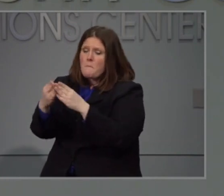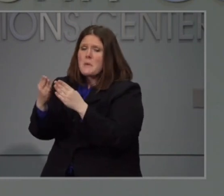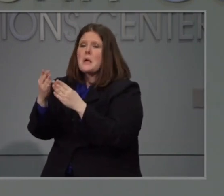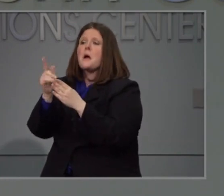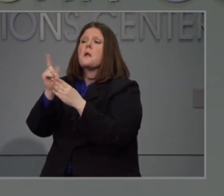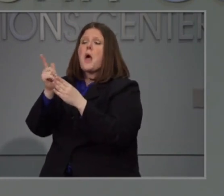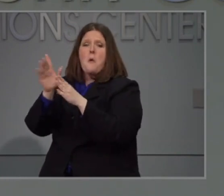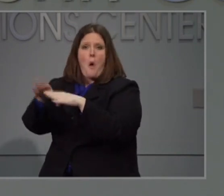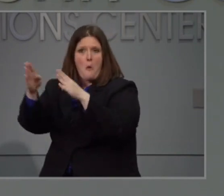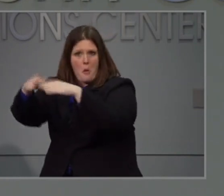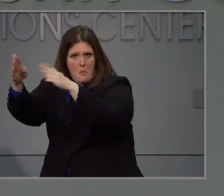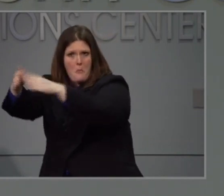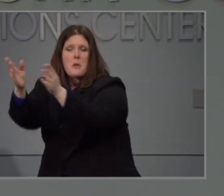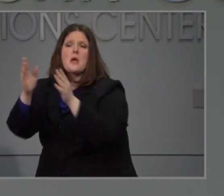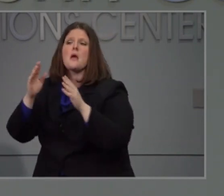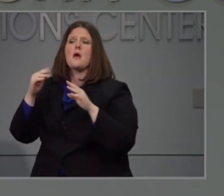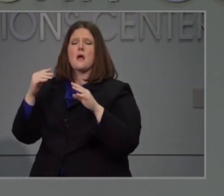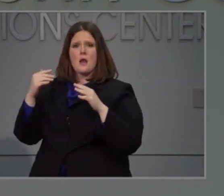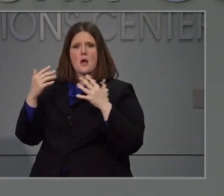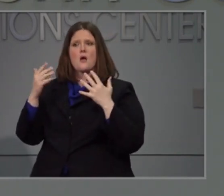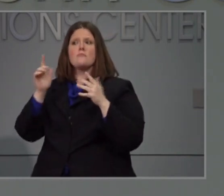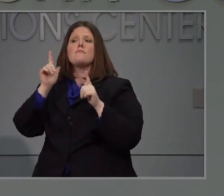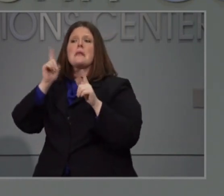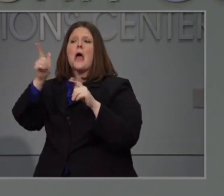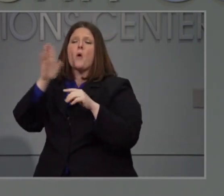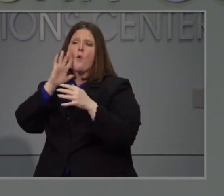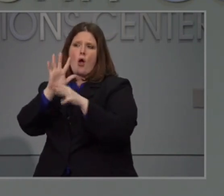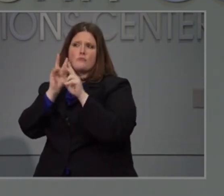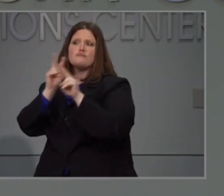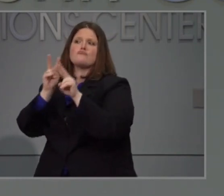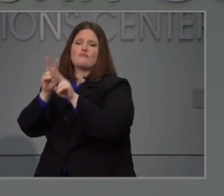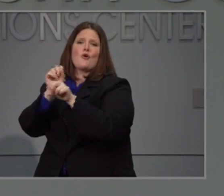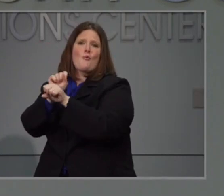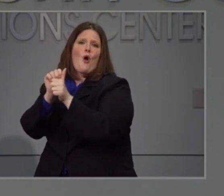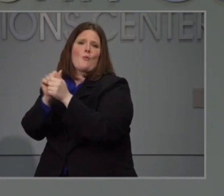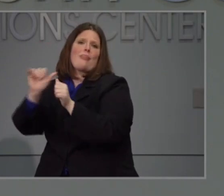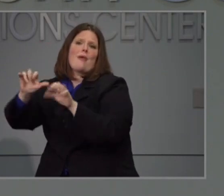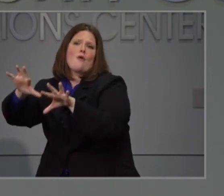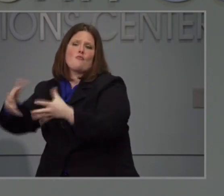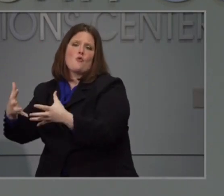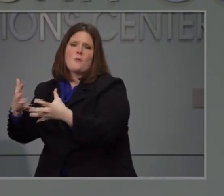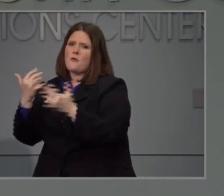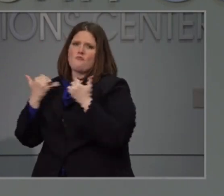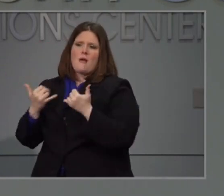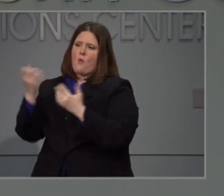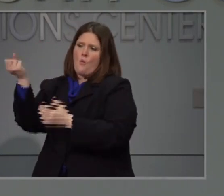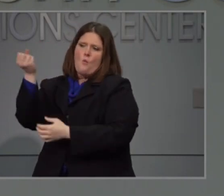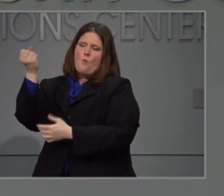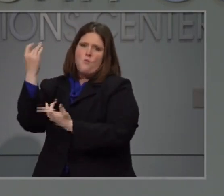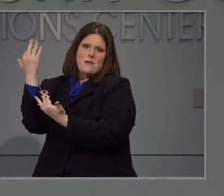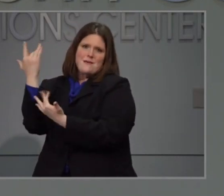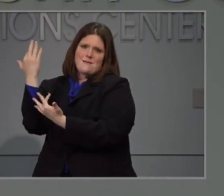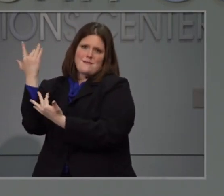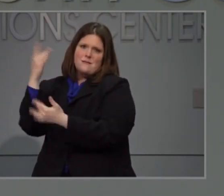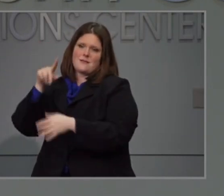to working with them when we get to that point. Thank you. Next question, please.